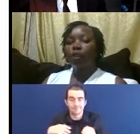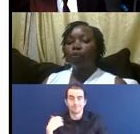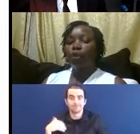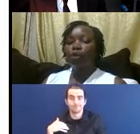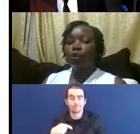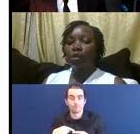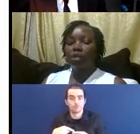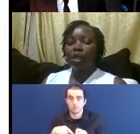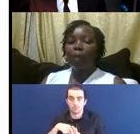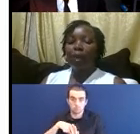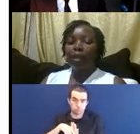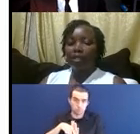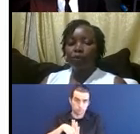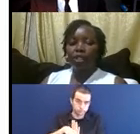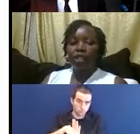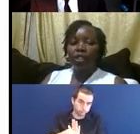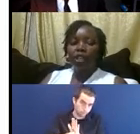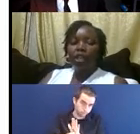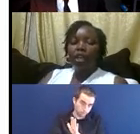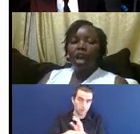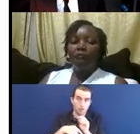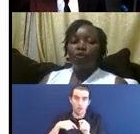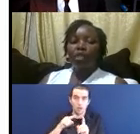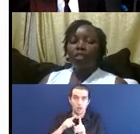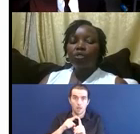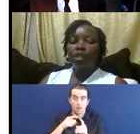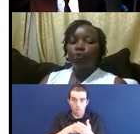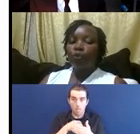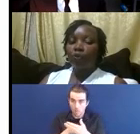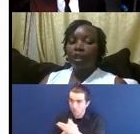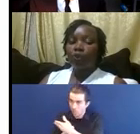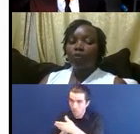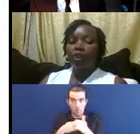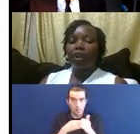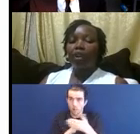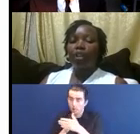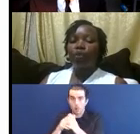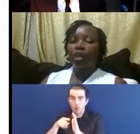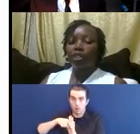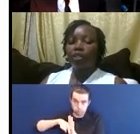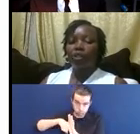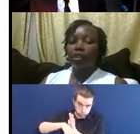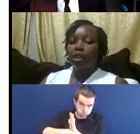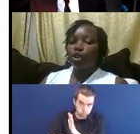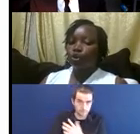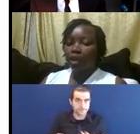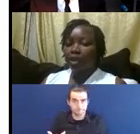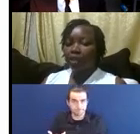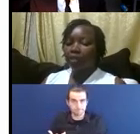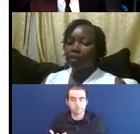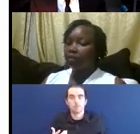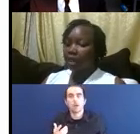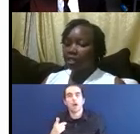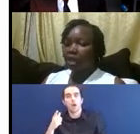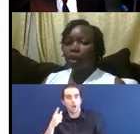Sustainable Development Goals, number 8 especially, have to legislate, provide welfare, education,